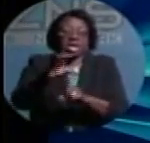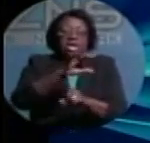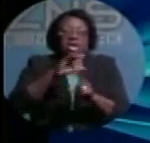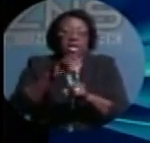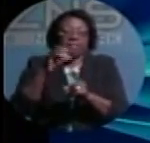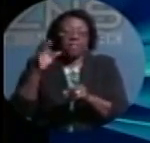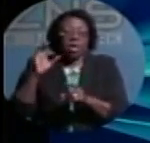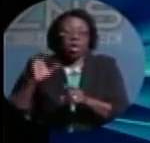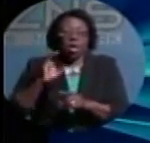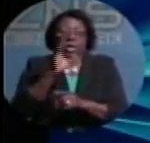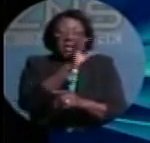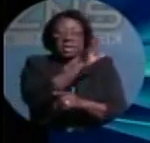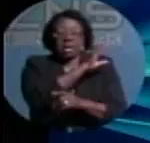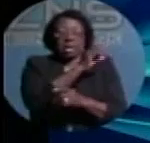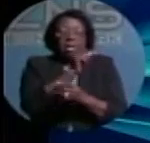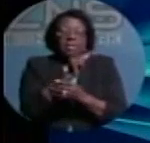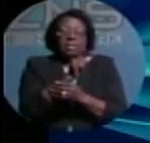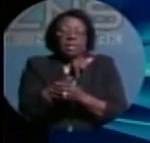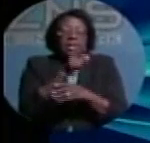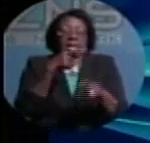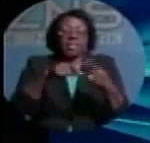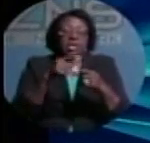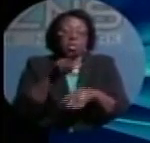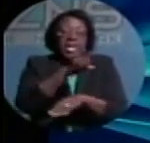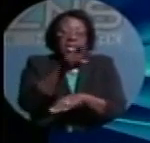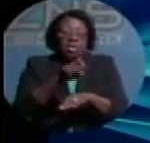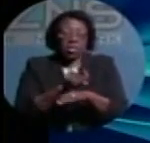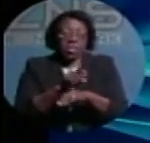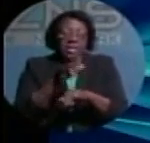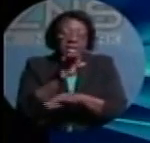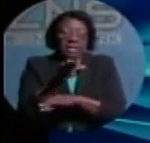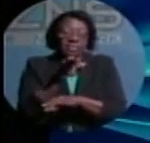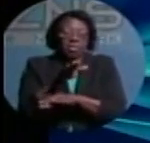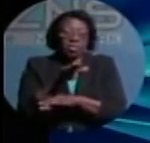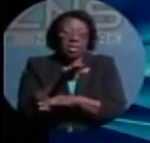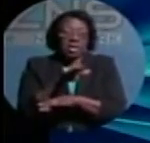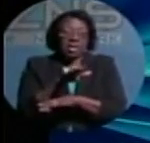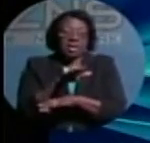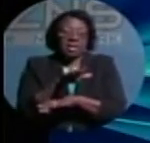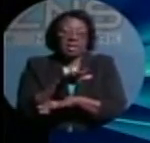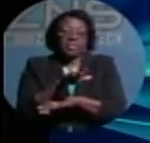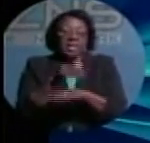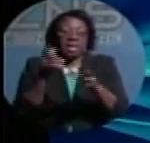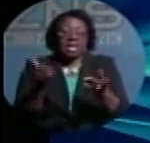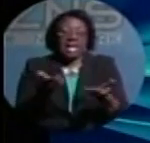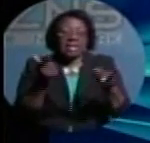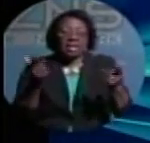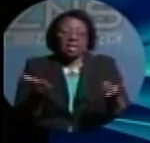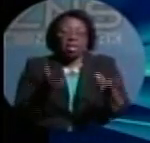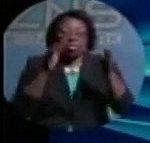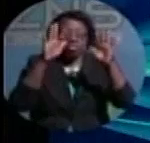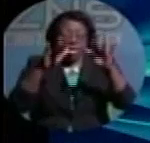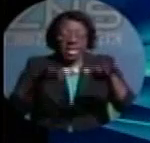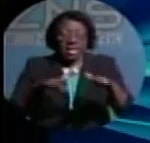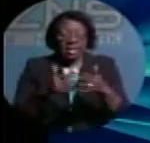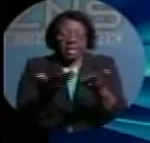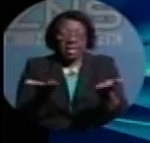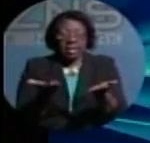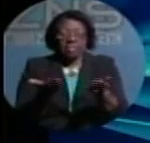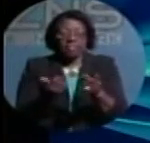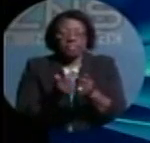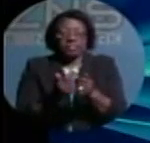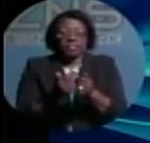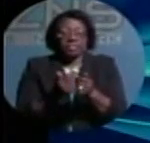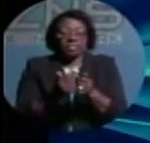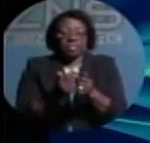Gray. Gordy Gray touching down in Exuma. Like I mentioned, 2 o'clock this afternoon. There's been a light, steady drizzle of rain here. I've managed to